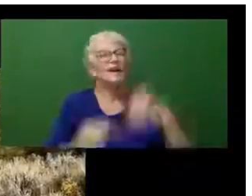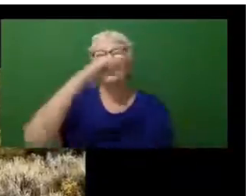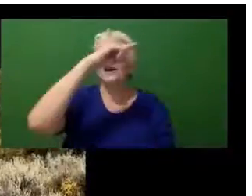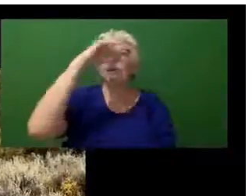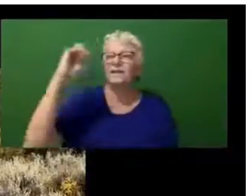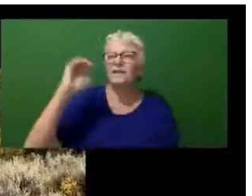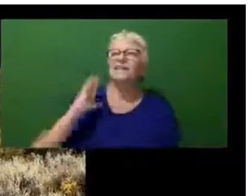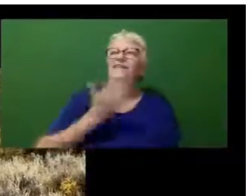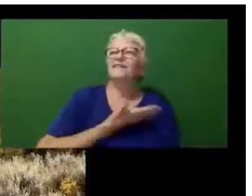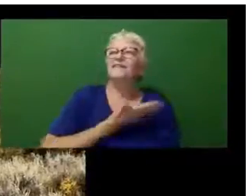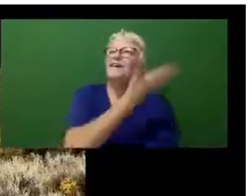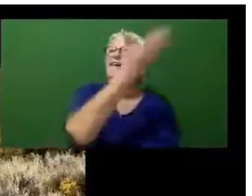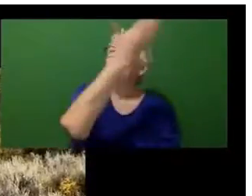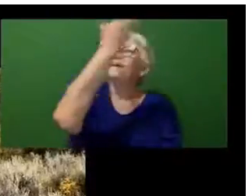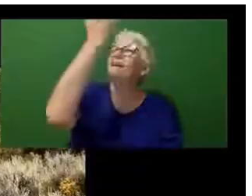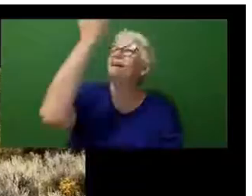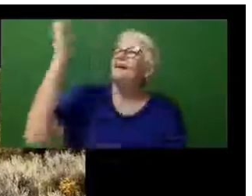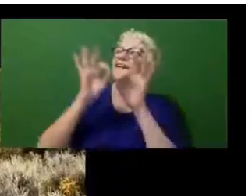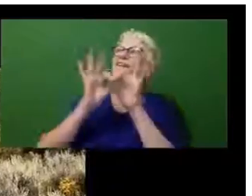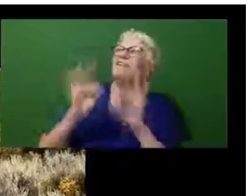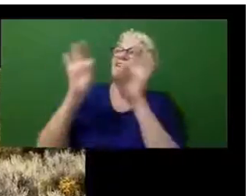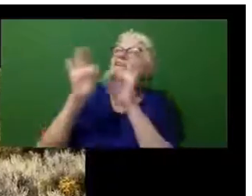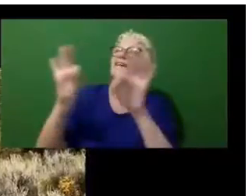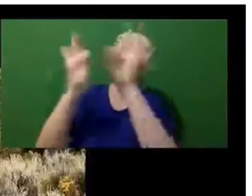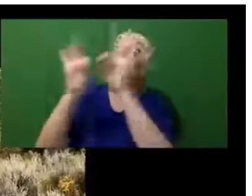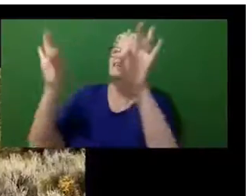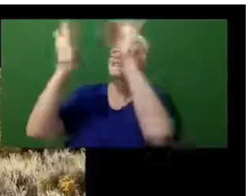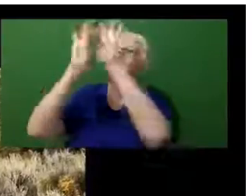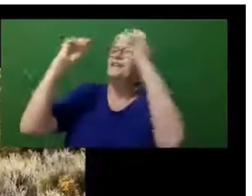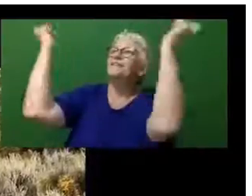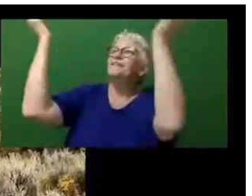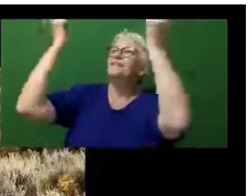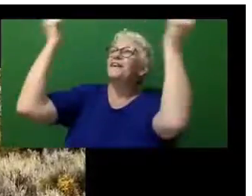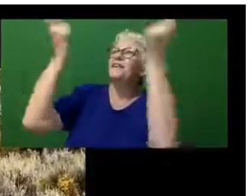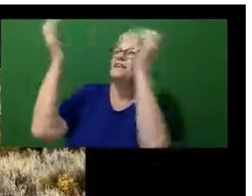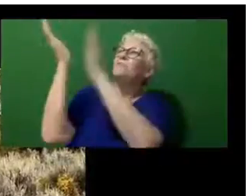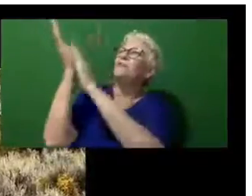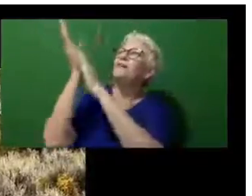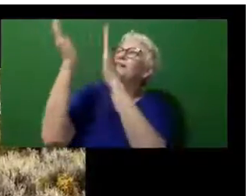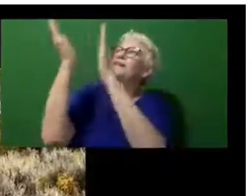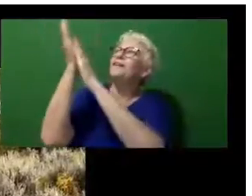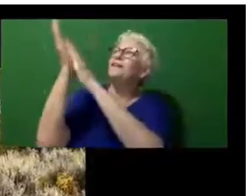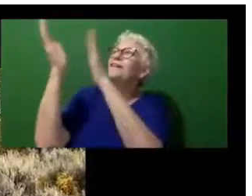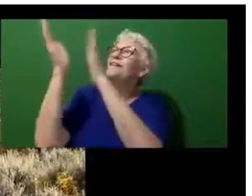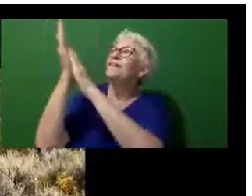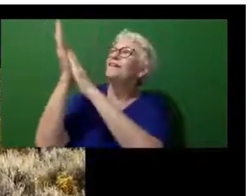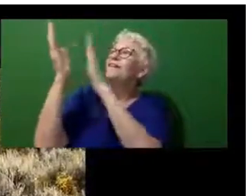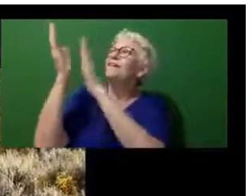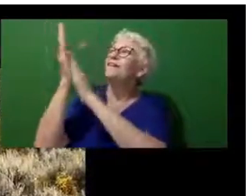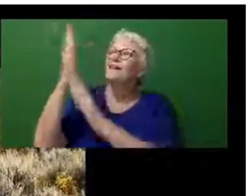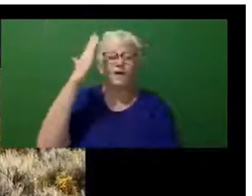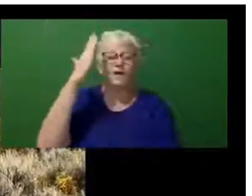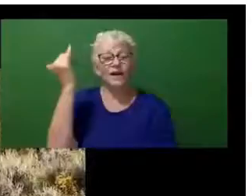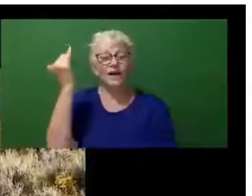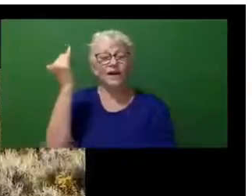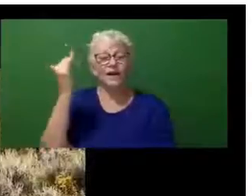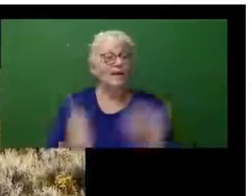Ki, ki, ki kadosh Adonai Eloheinu romemu.